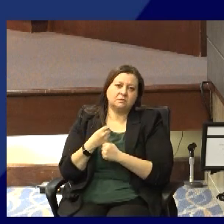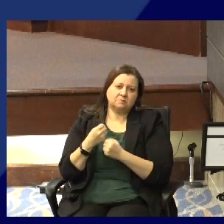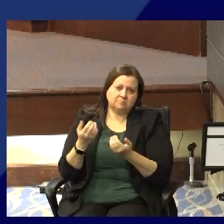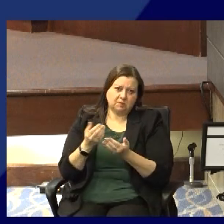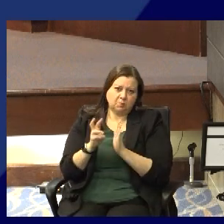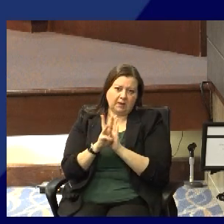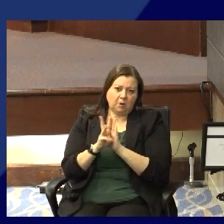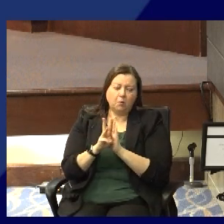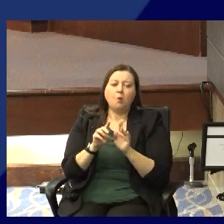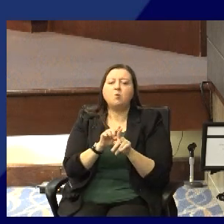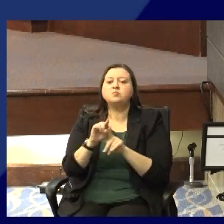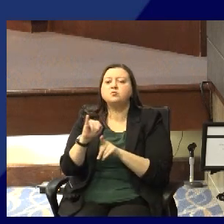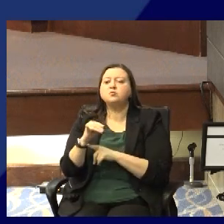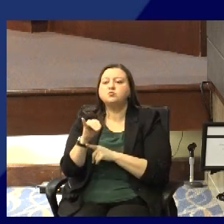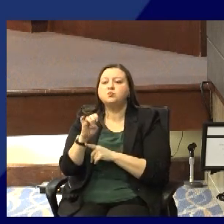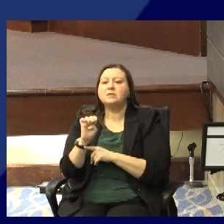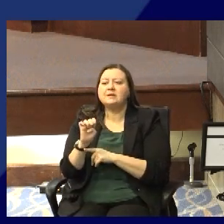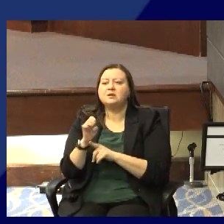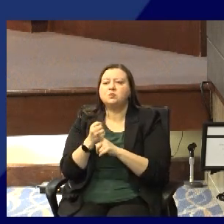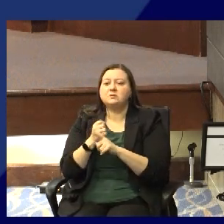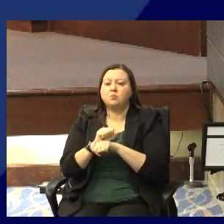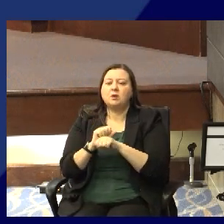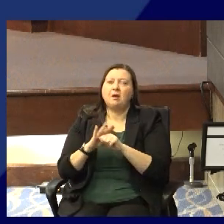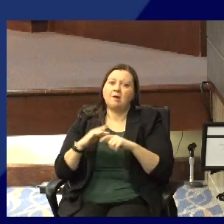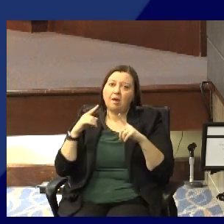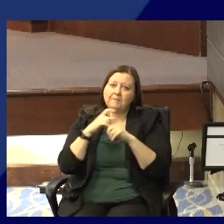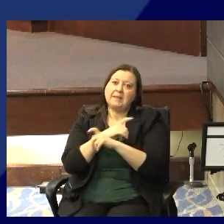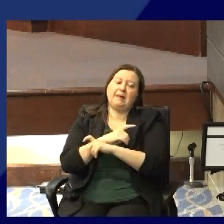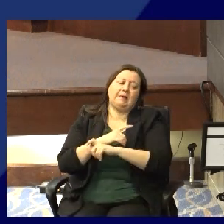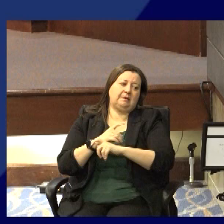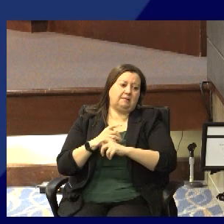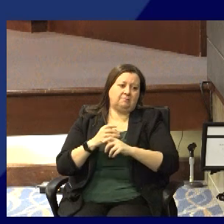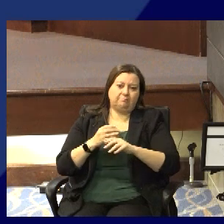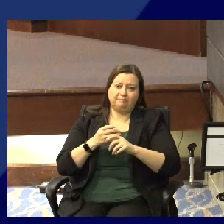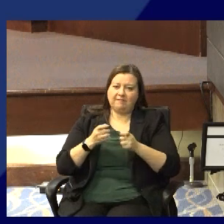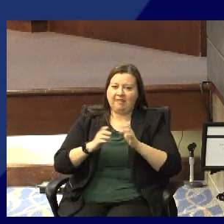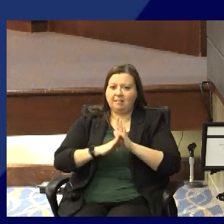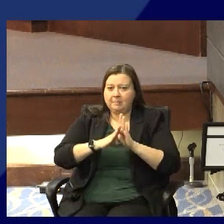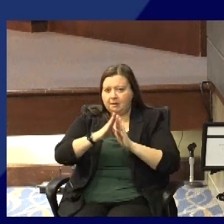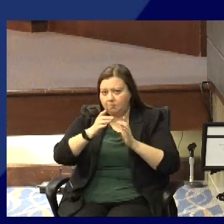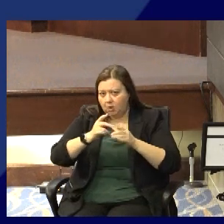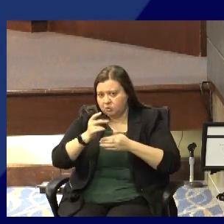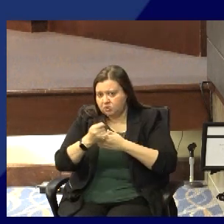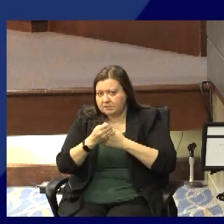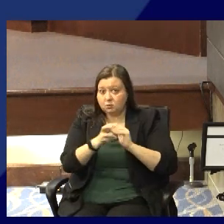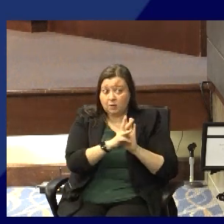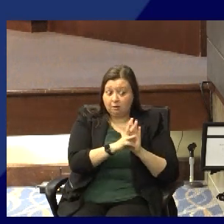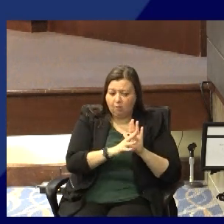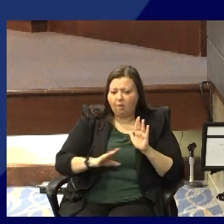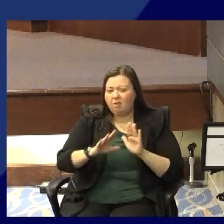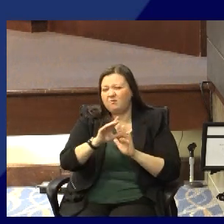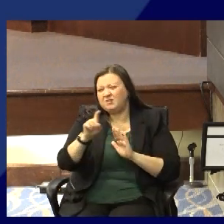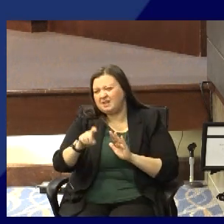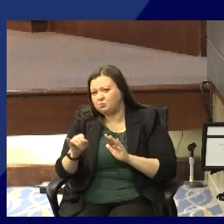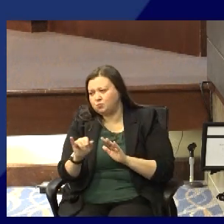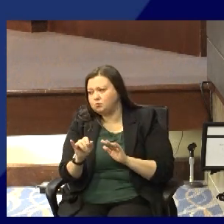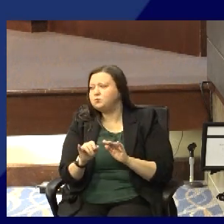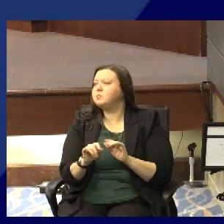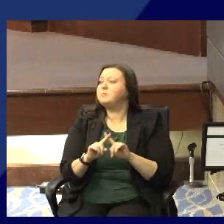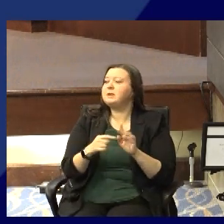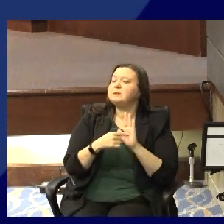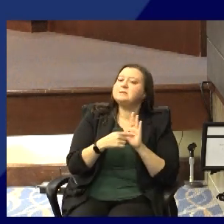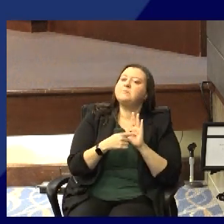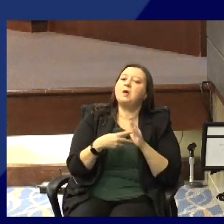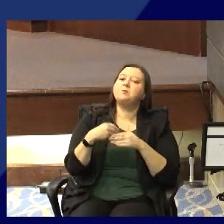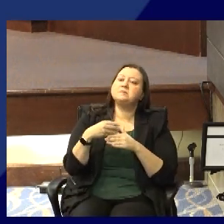Julie works on complicated economic development projects, both for Waco and all over the state. So to give you a couple of examples, she was outside